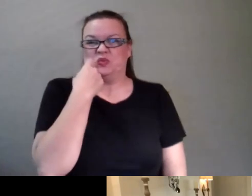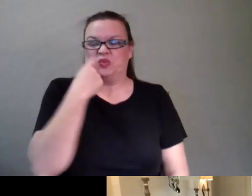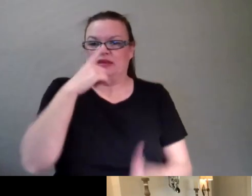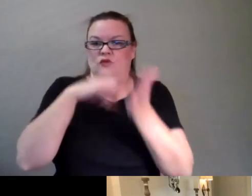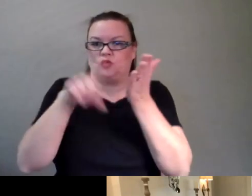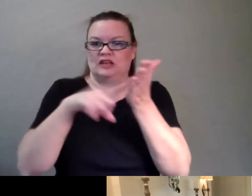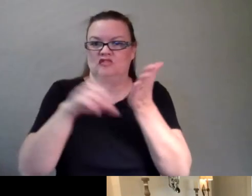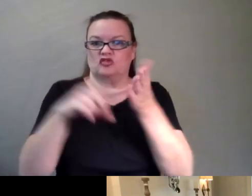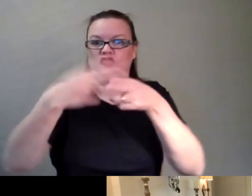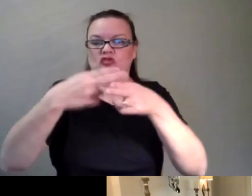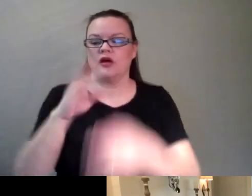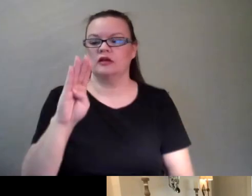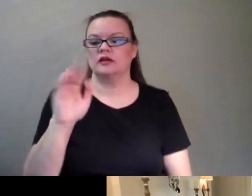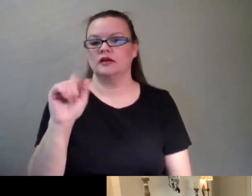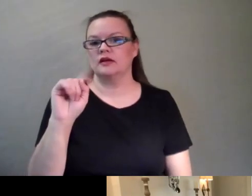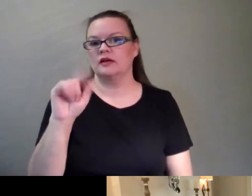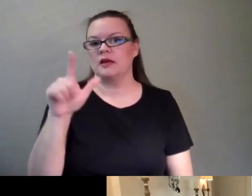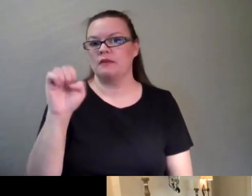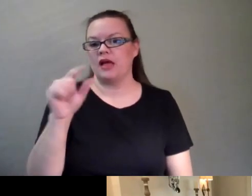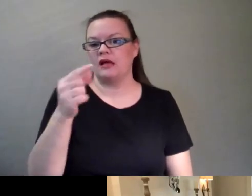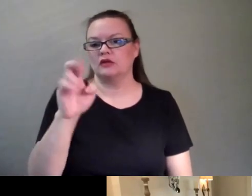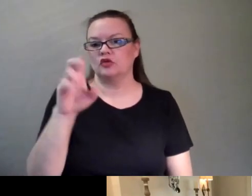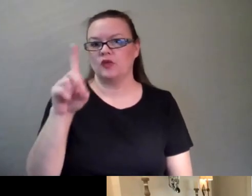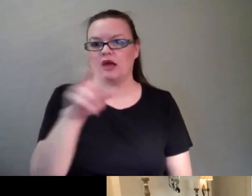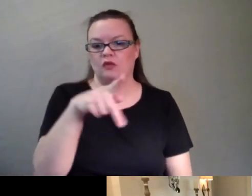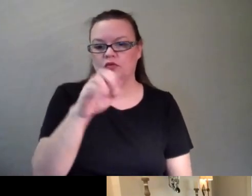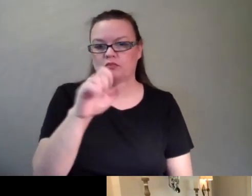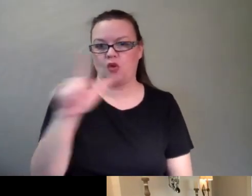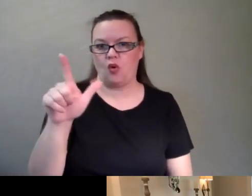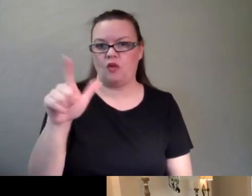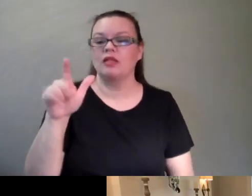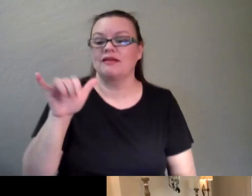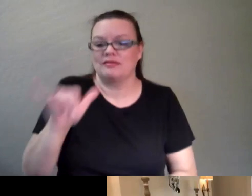of that poll, which thanks to Mo Alithri and the